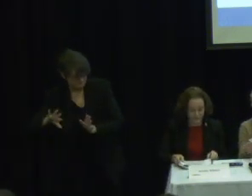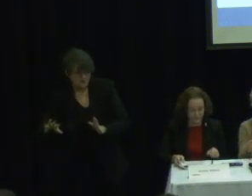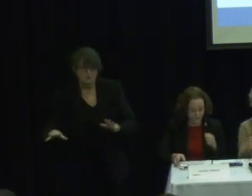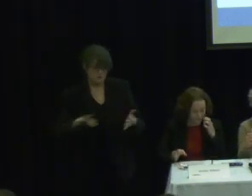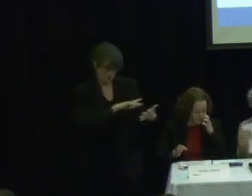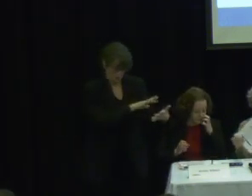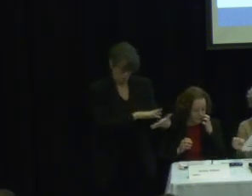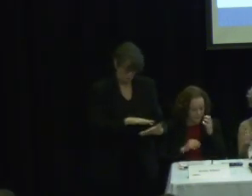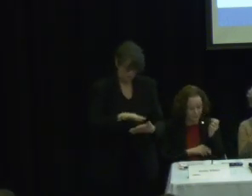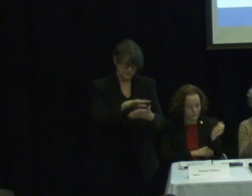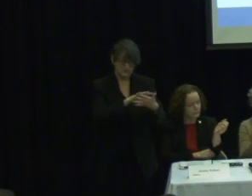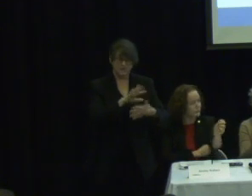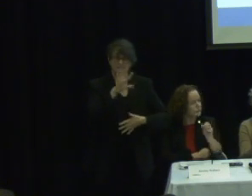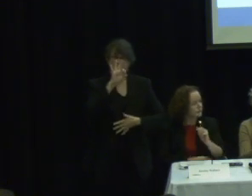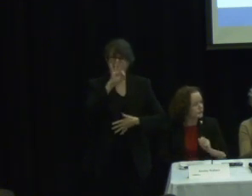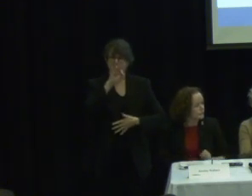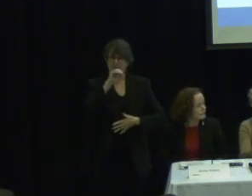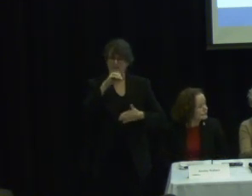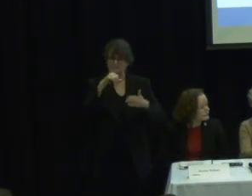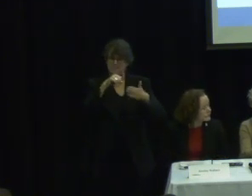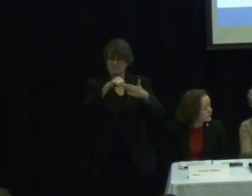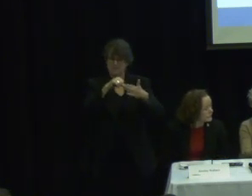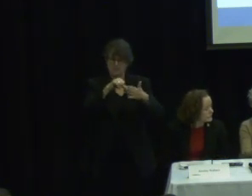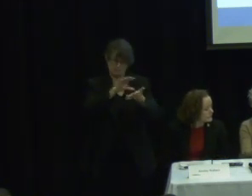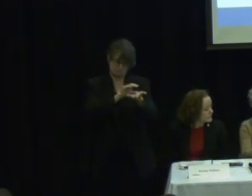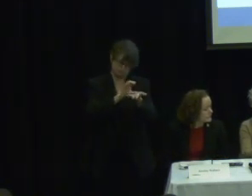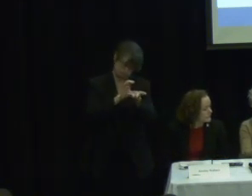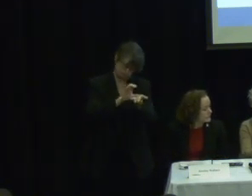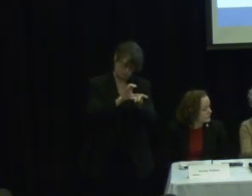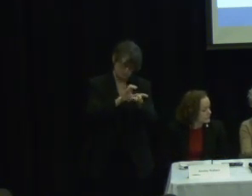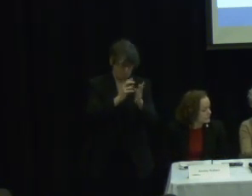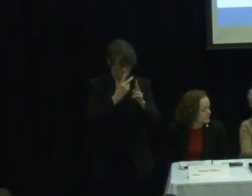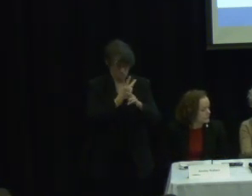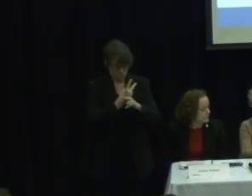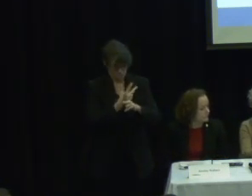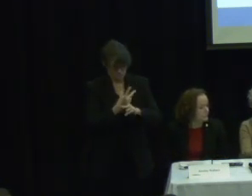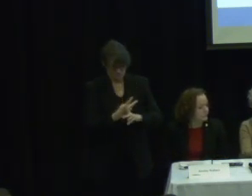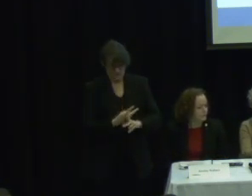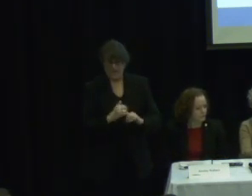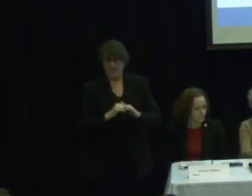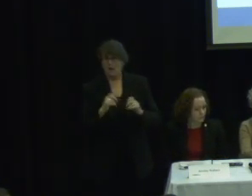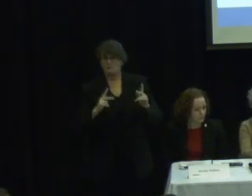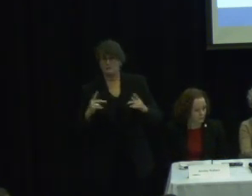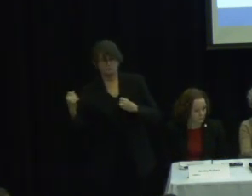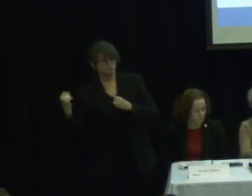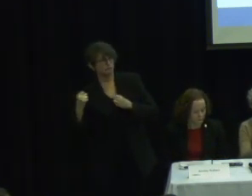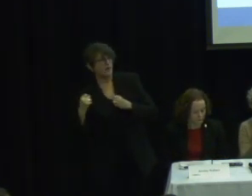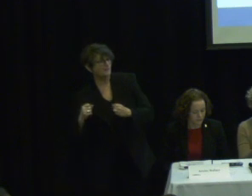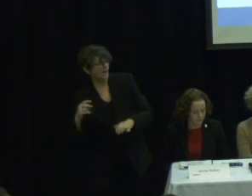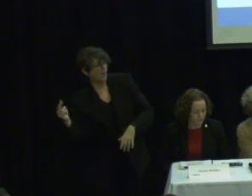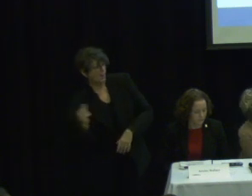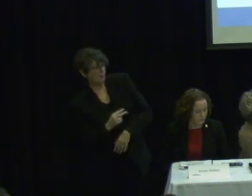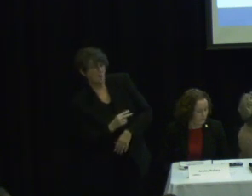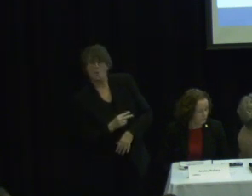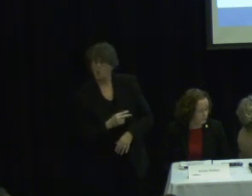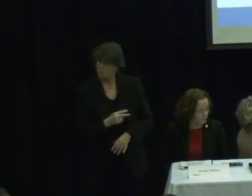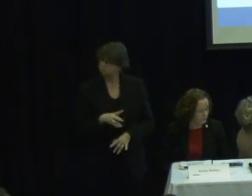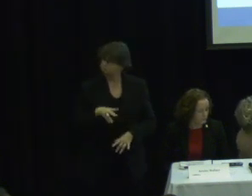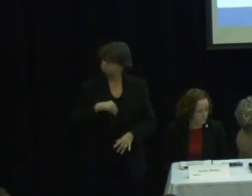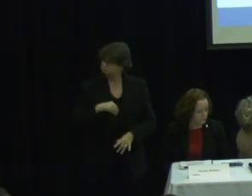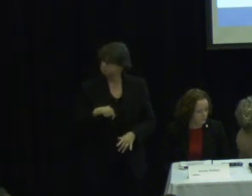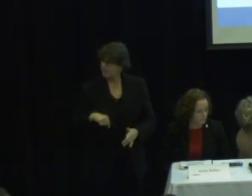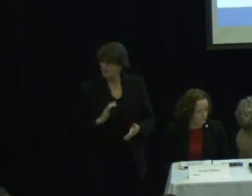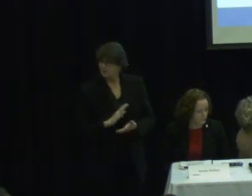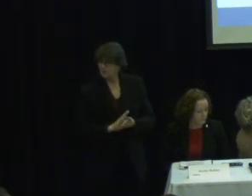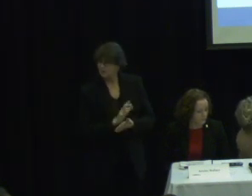90 pages, okay, that slice and dice everything from the way our curb appeal looked to everything, and you take the summary of all